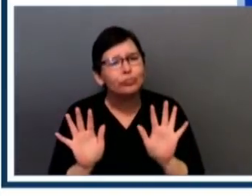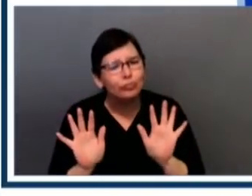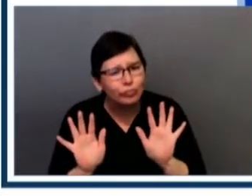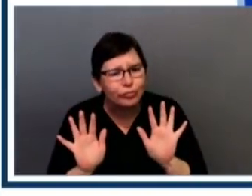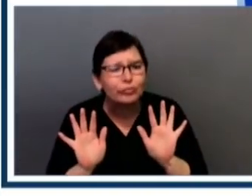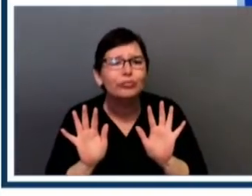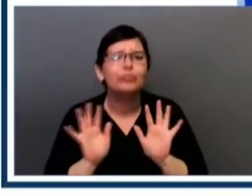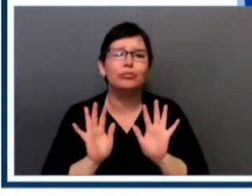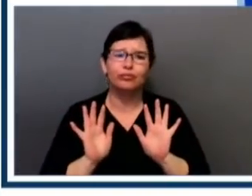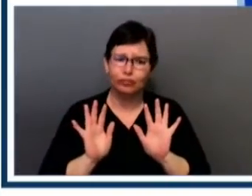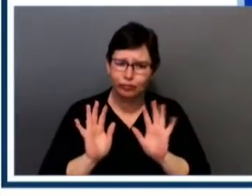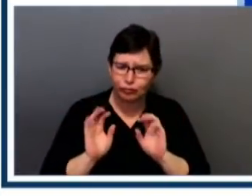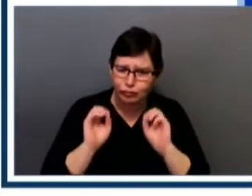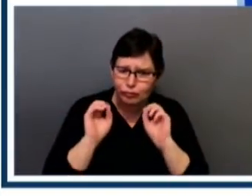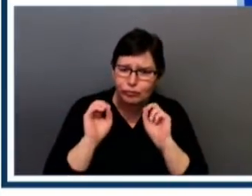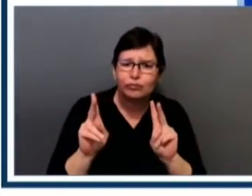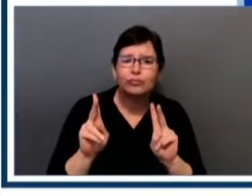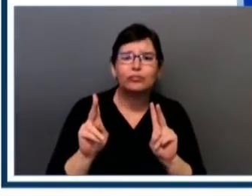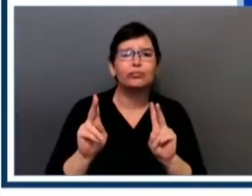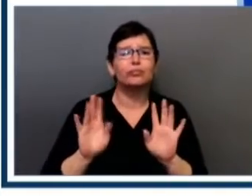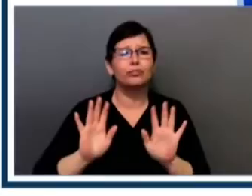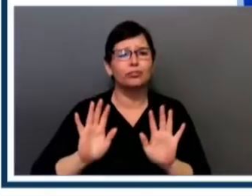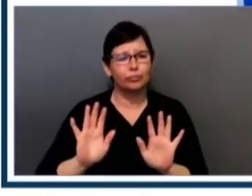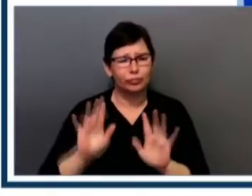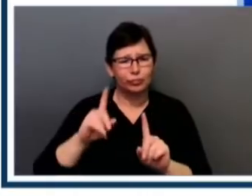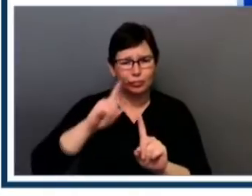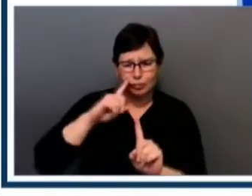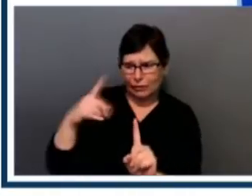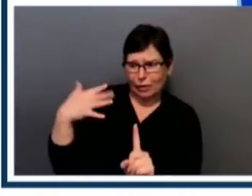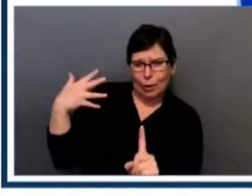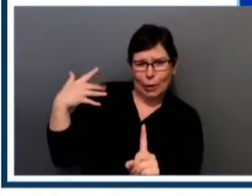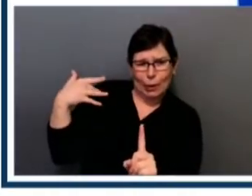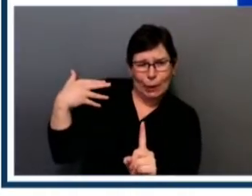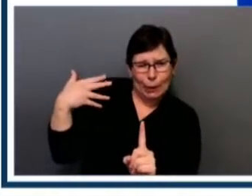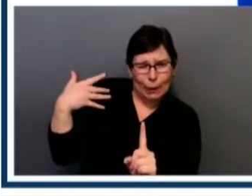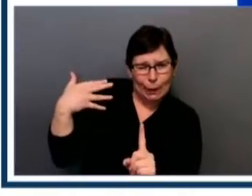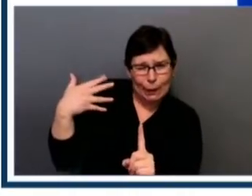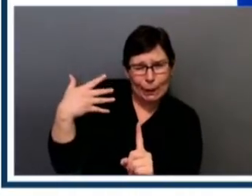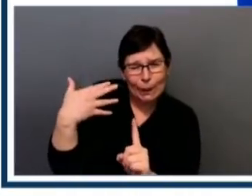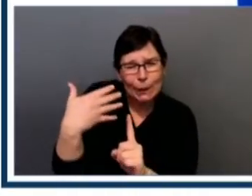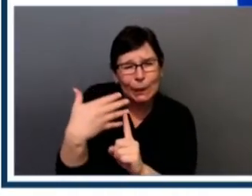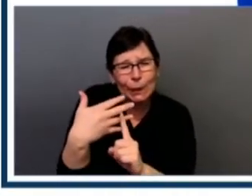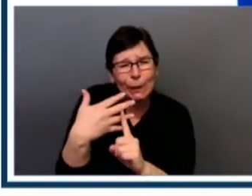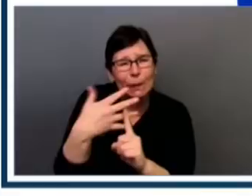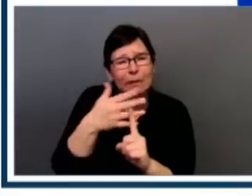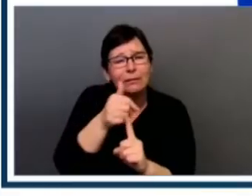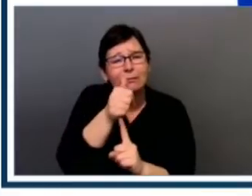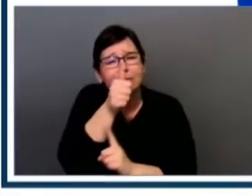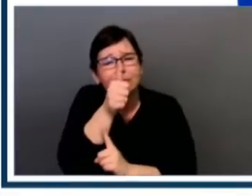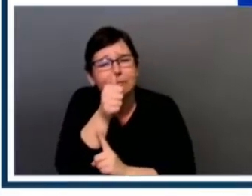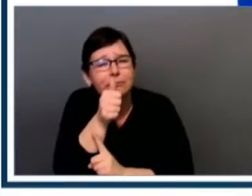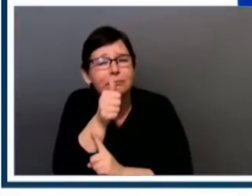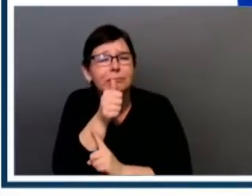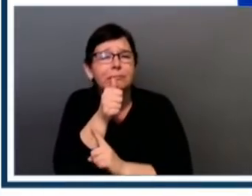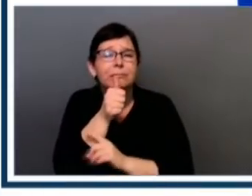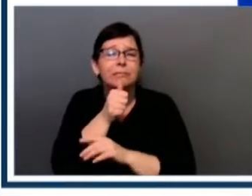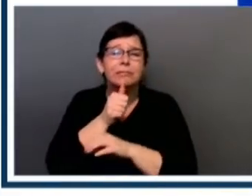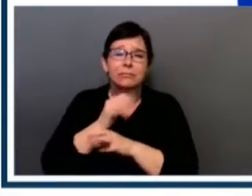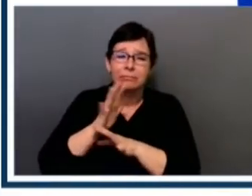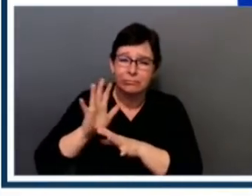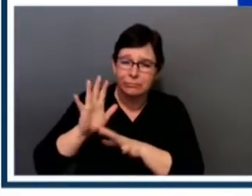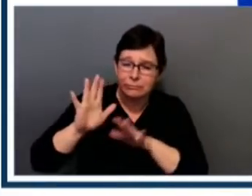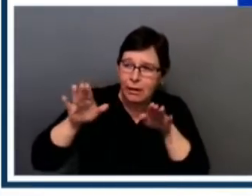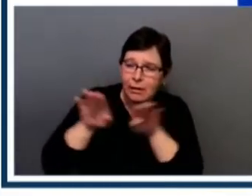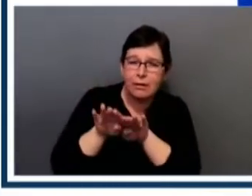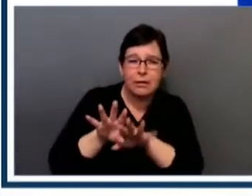been a long, long run. Over the last 2 years, we've been through an unimaginable journey as a